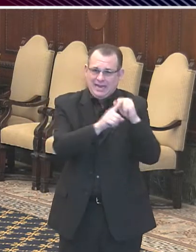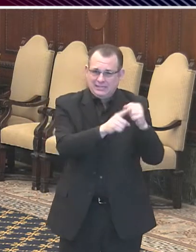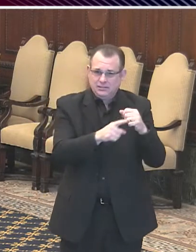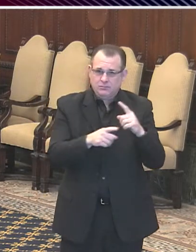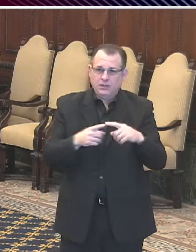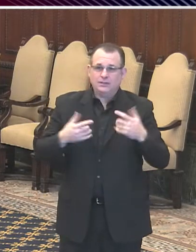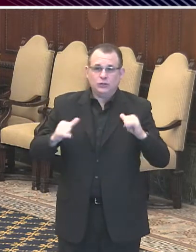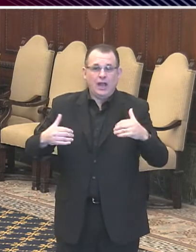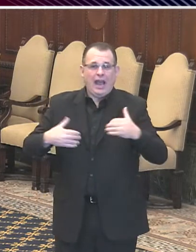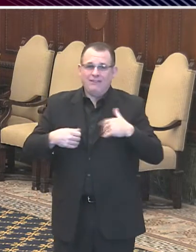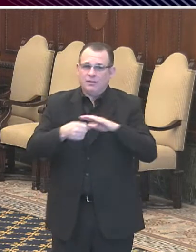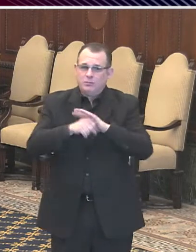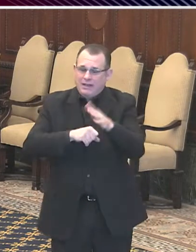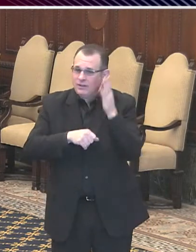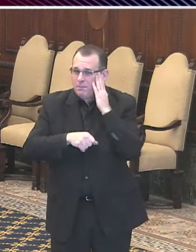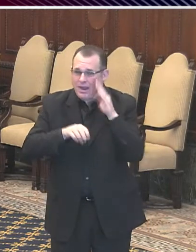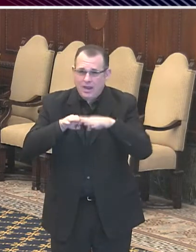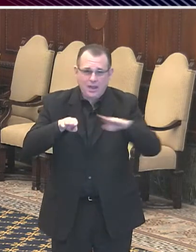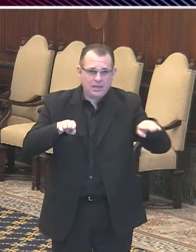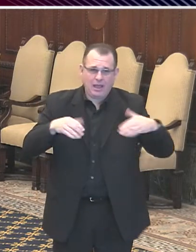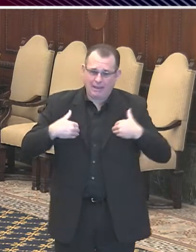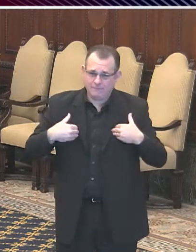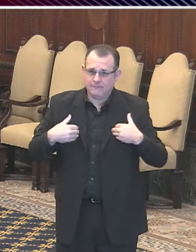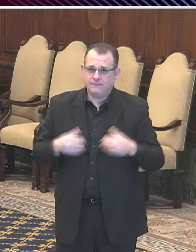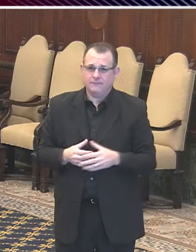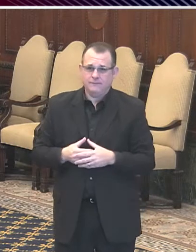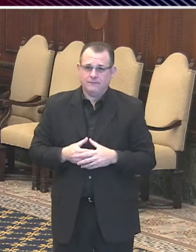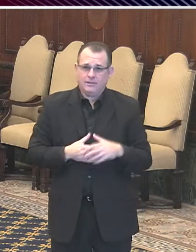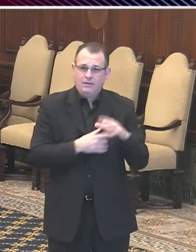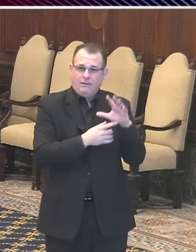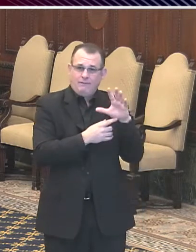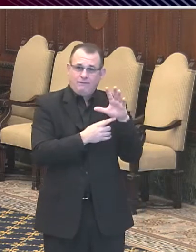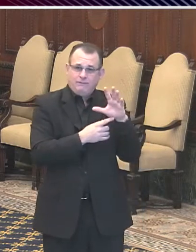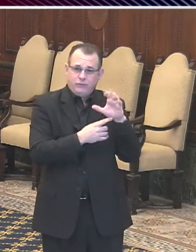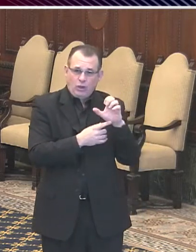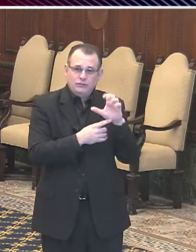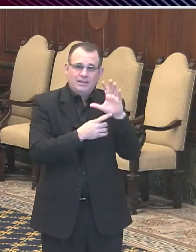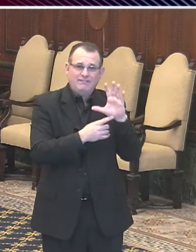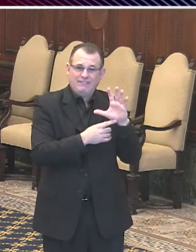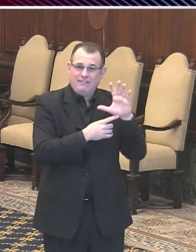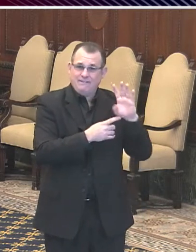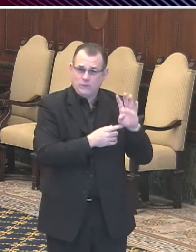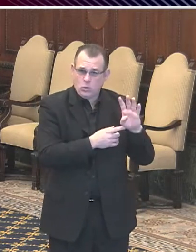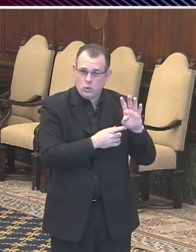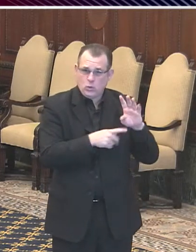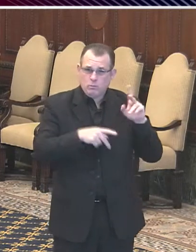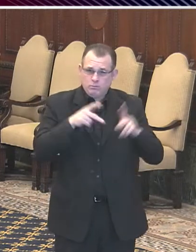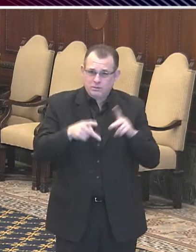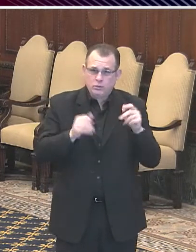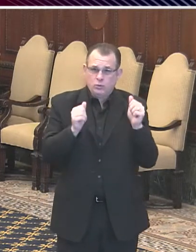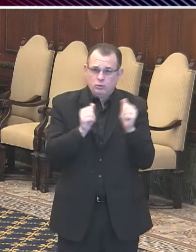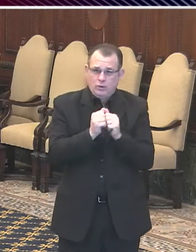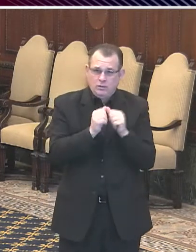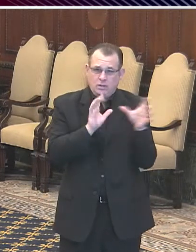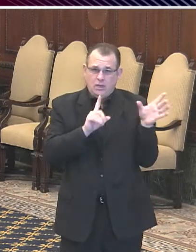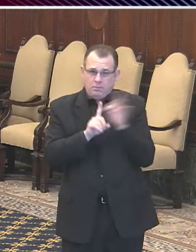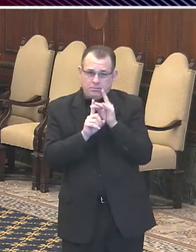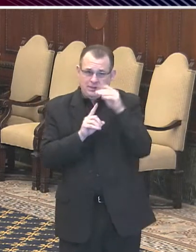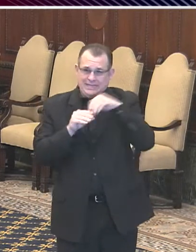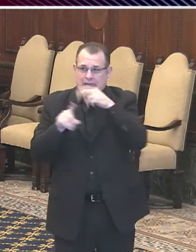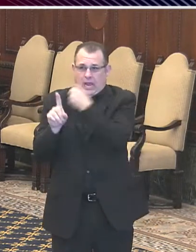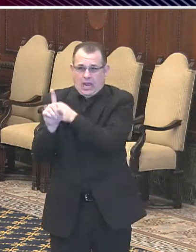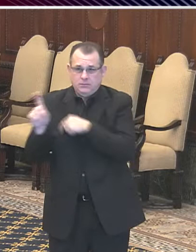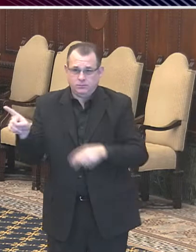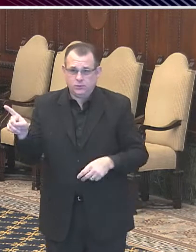room. As of this morning, there were 554 patients with this infection in city hospitals, 956 patients